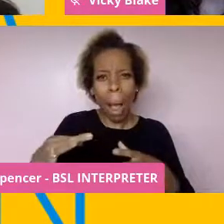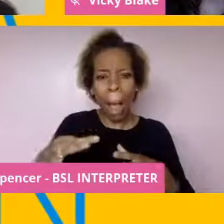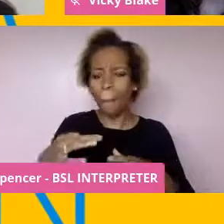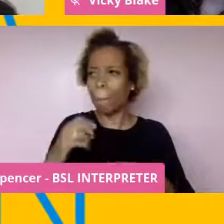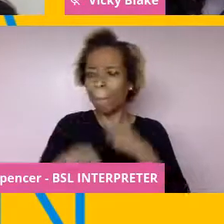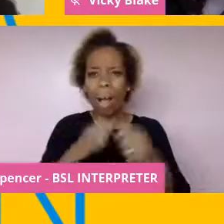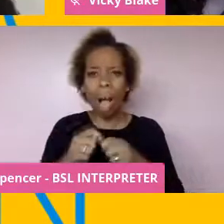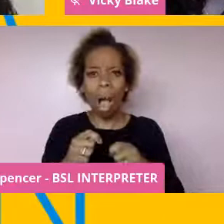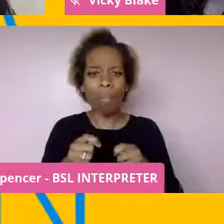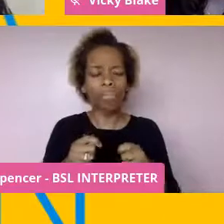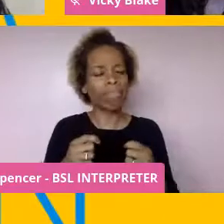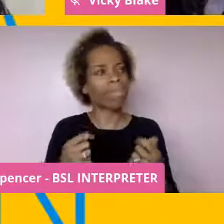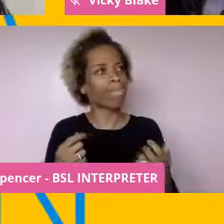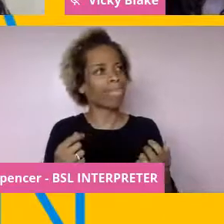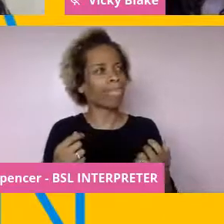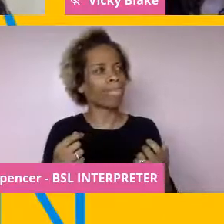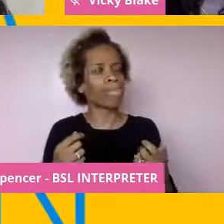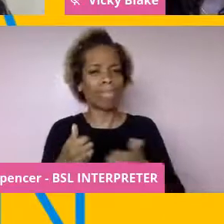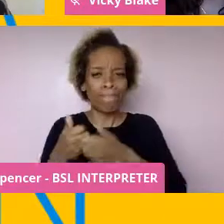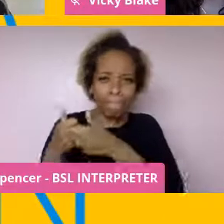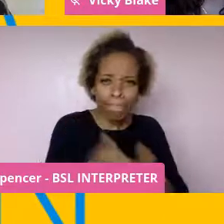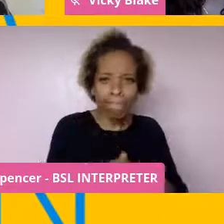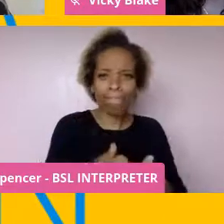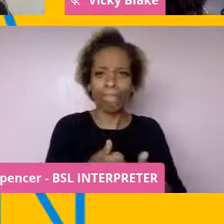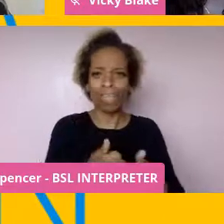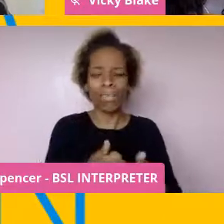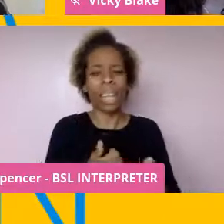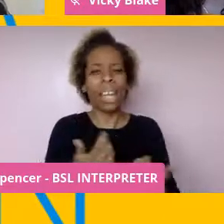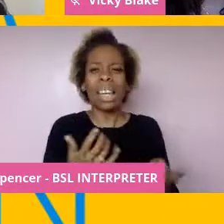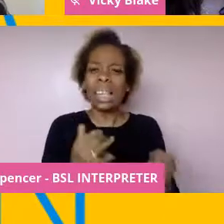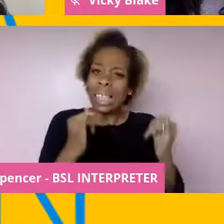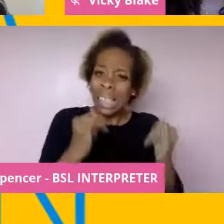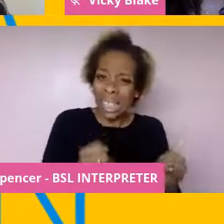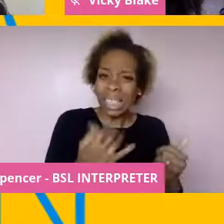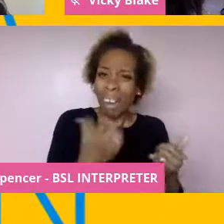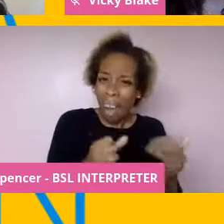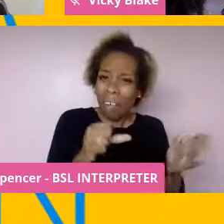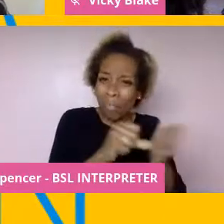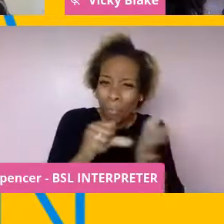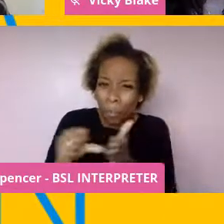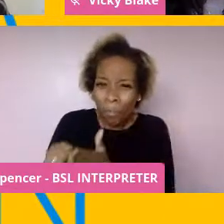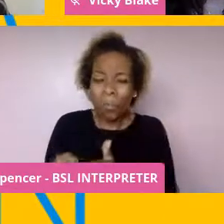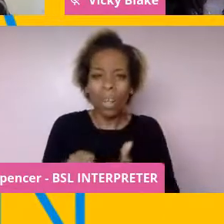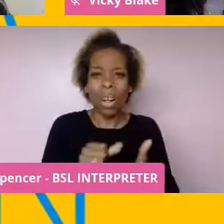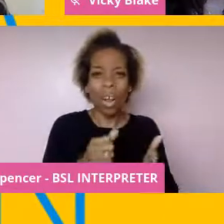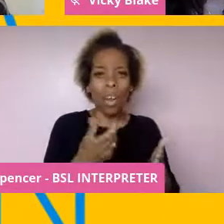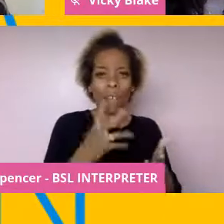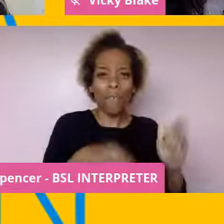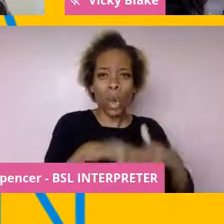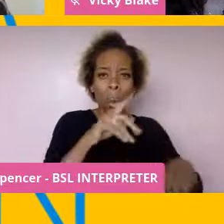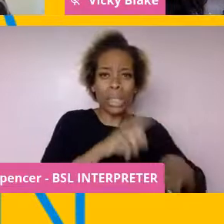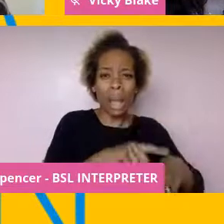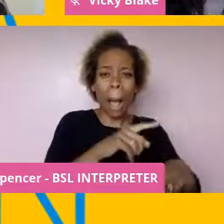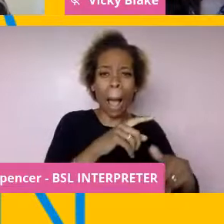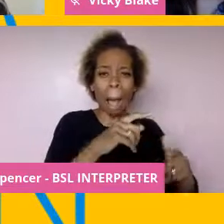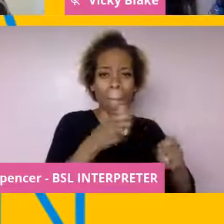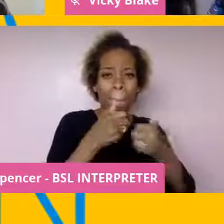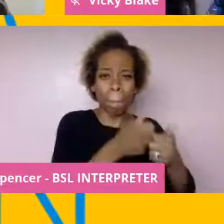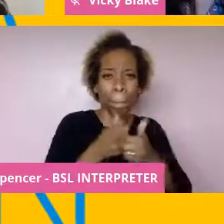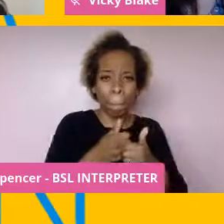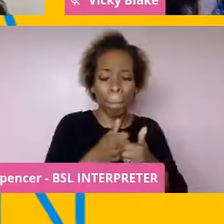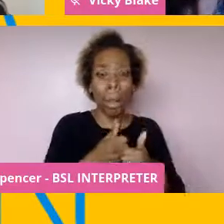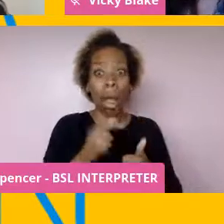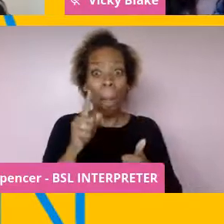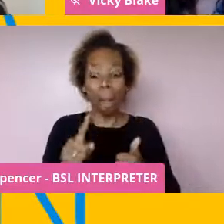for full-time staff is difficult, but saying to hourly paid workers that you can be paid for your union work actually